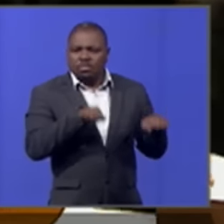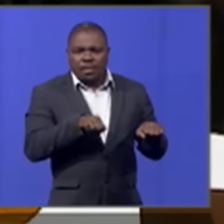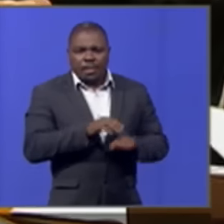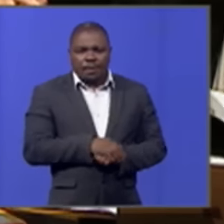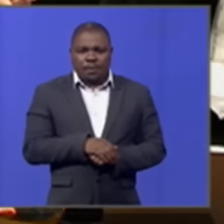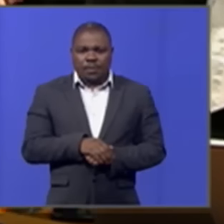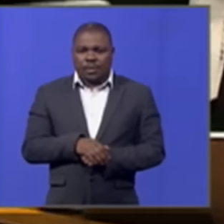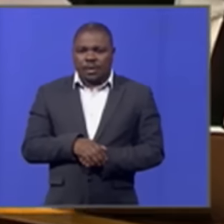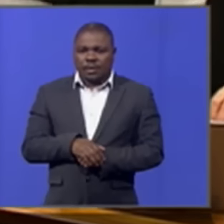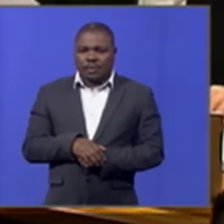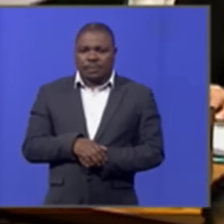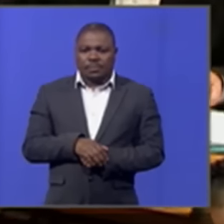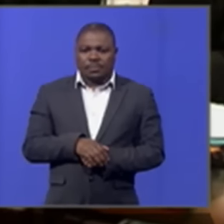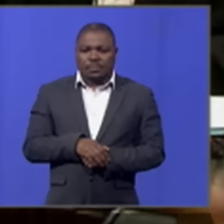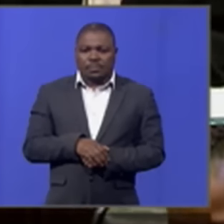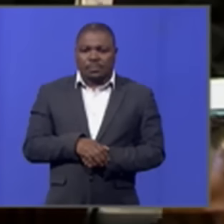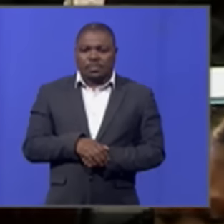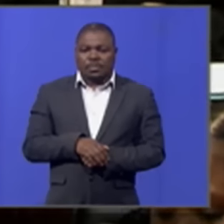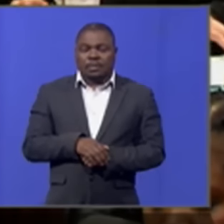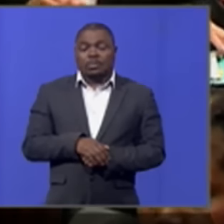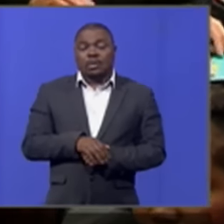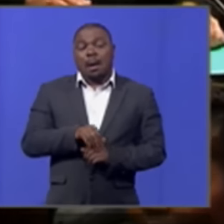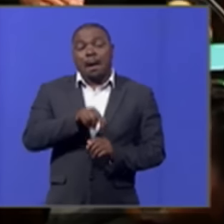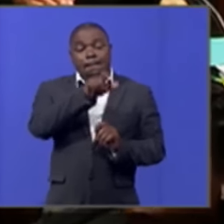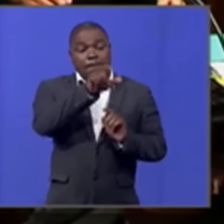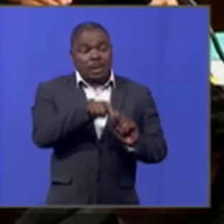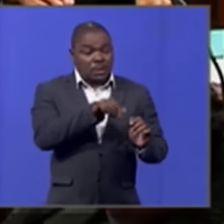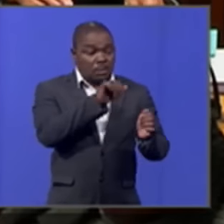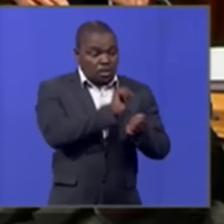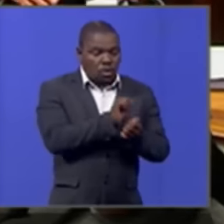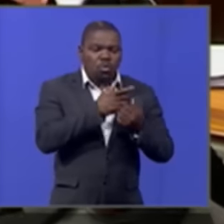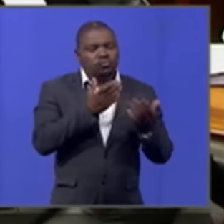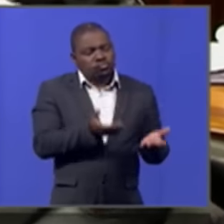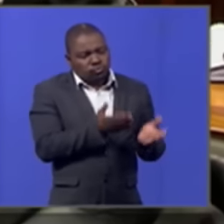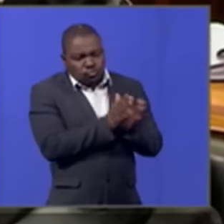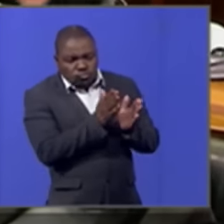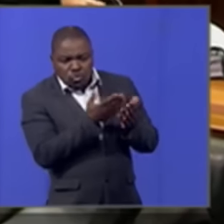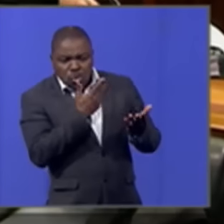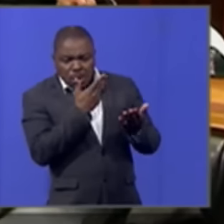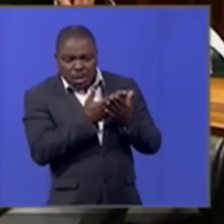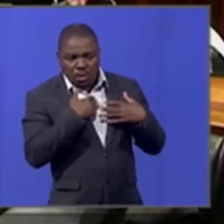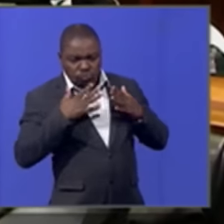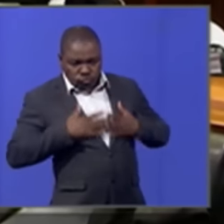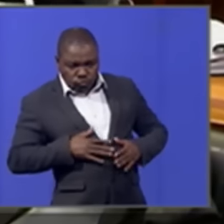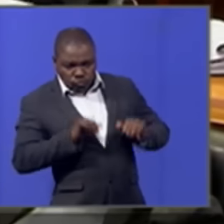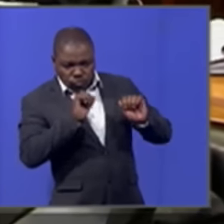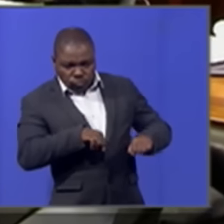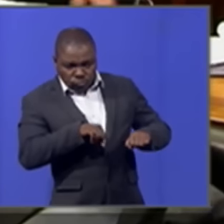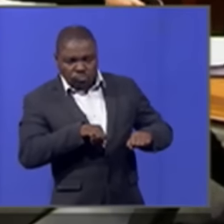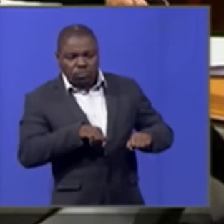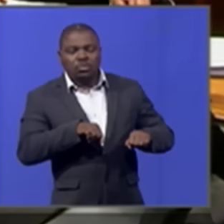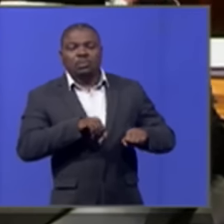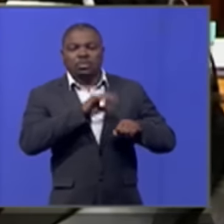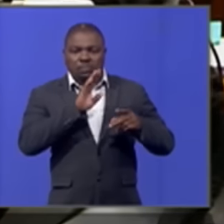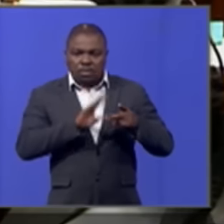ukuseshwa then The suspect granted permission to be searched, and then wase ubabuza